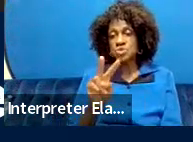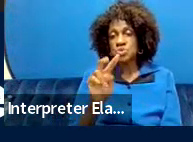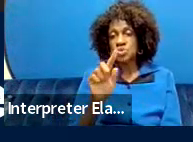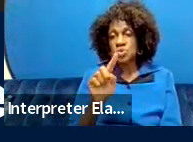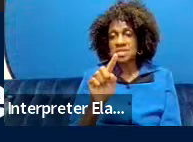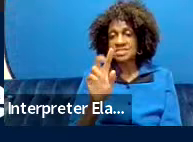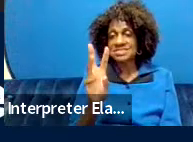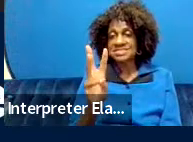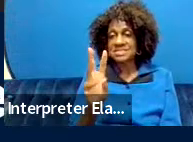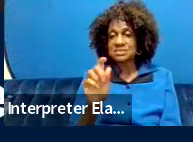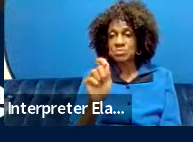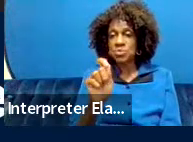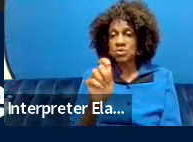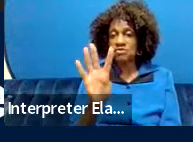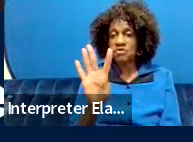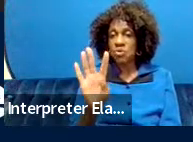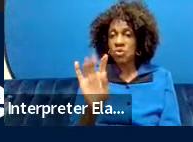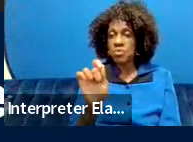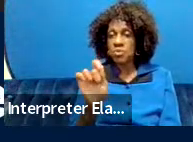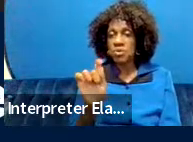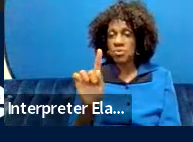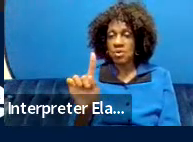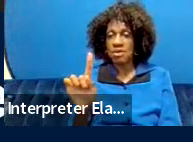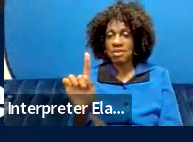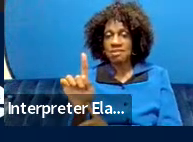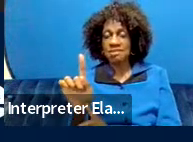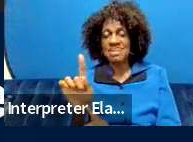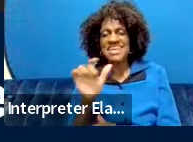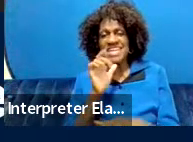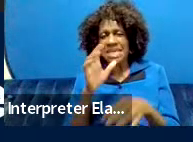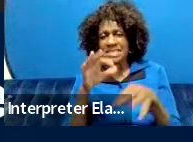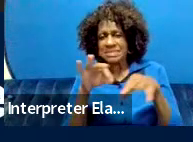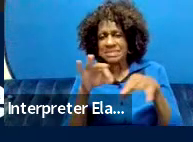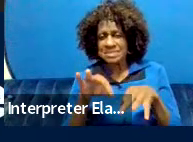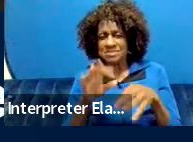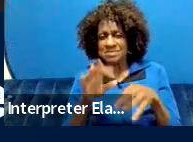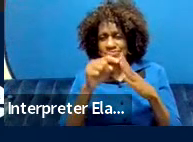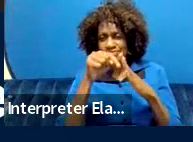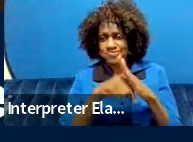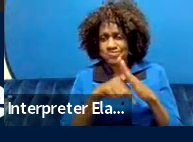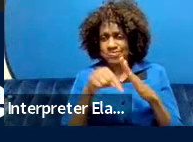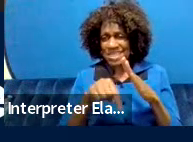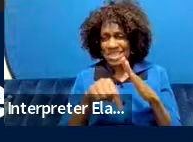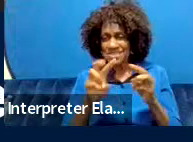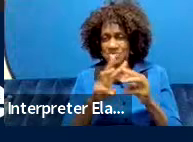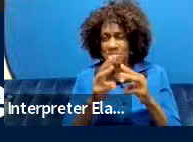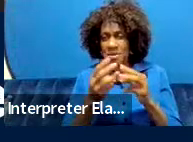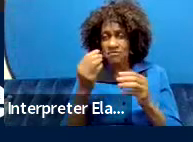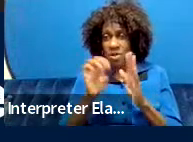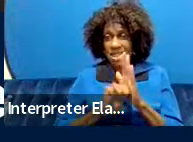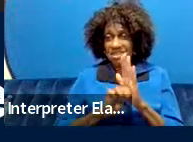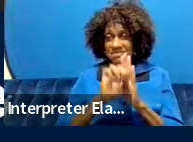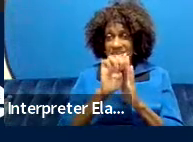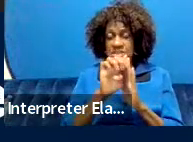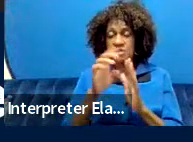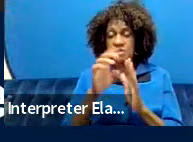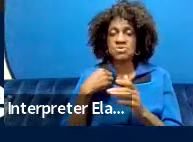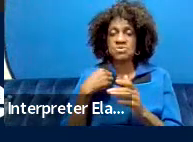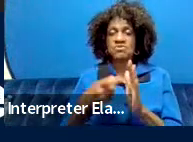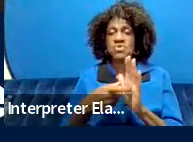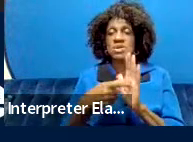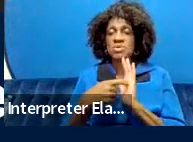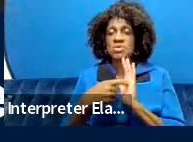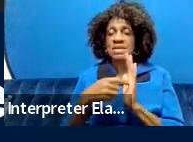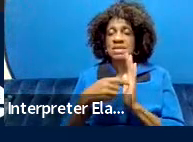216.4.1. And we won't cover this so much in this webinar, but for elevators, there are required